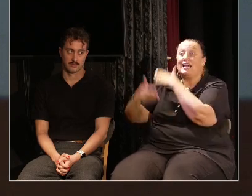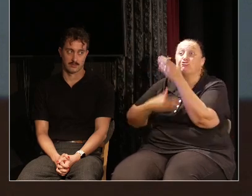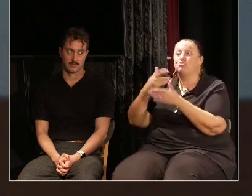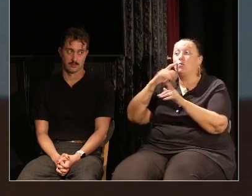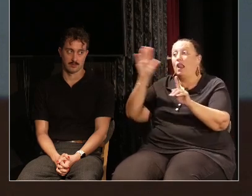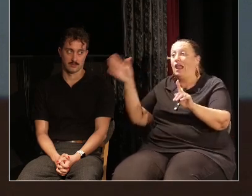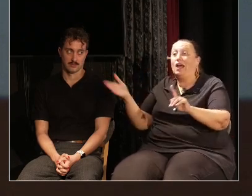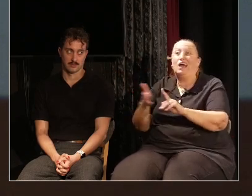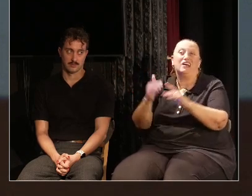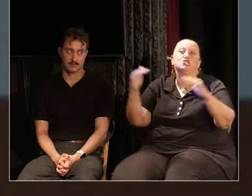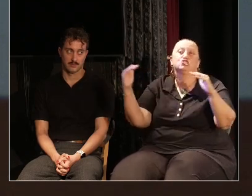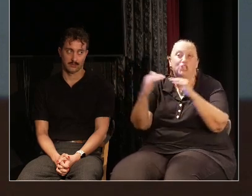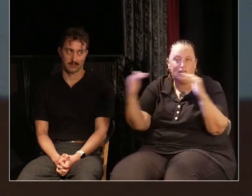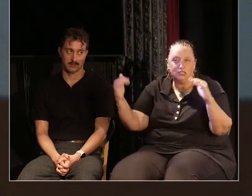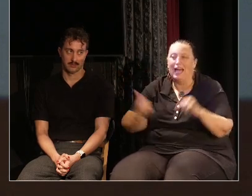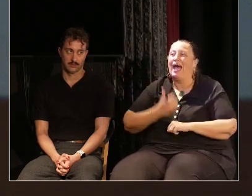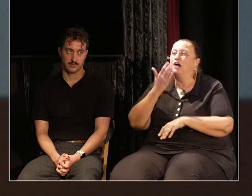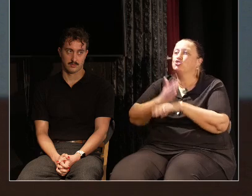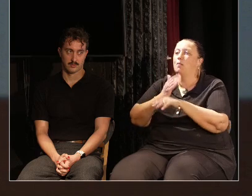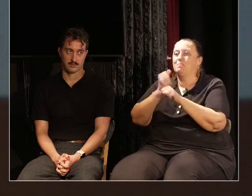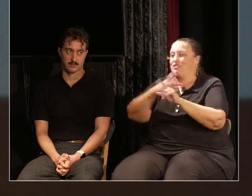our job on the crossbench to make sure that it bends faster.